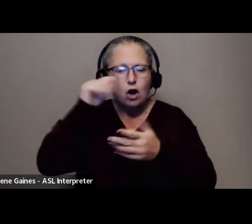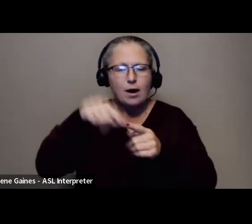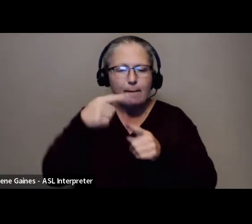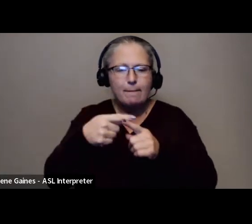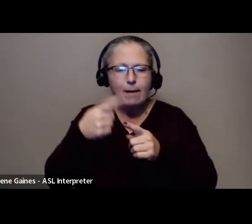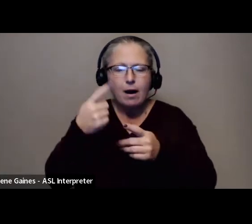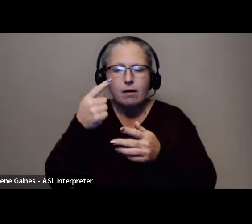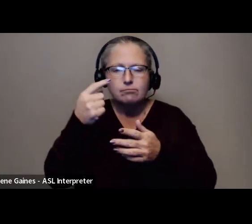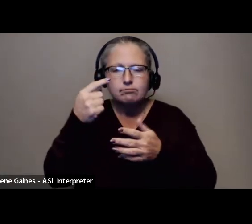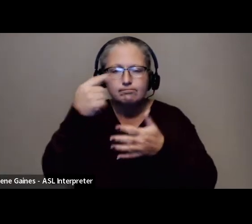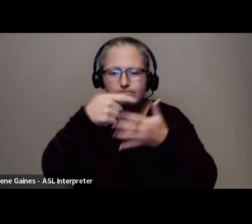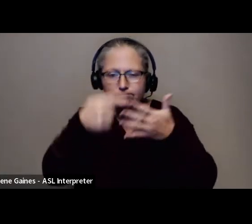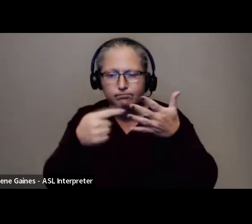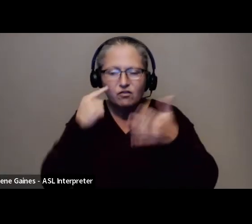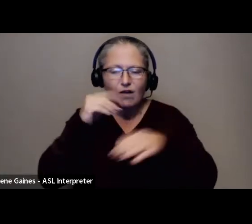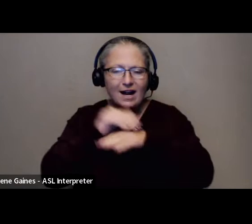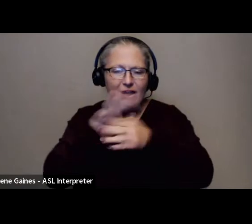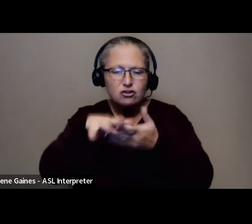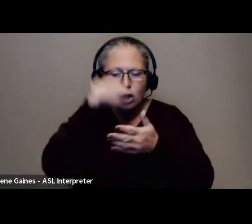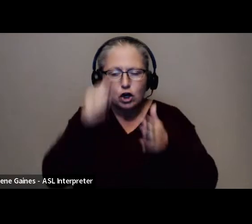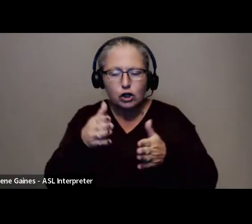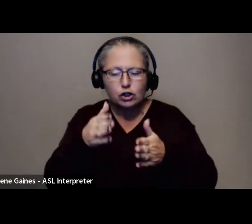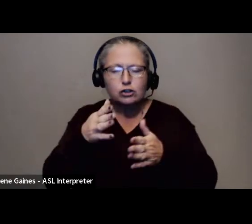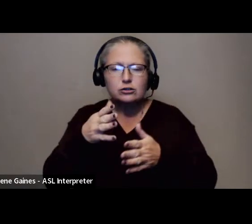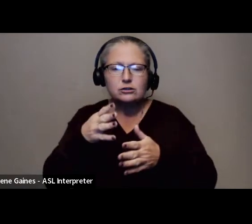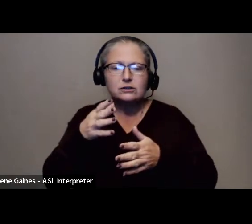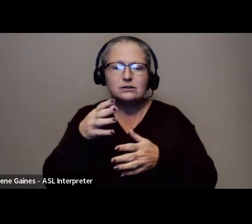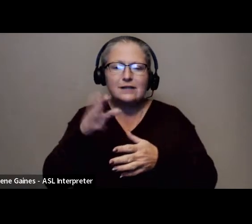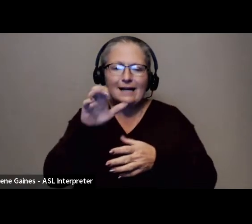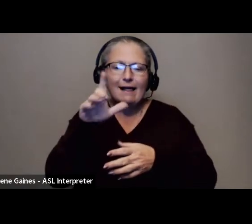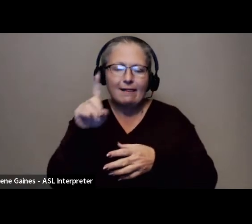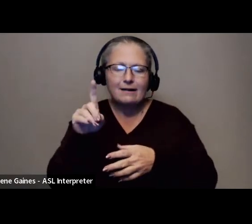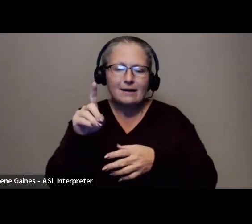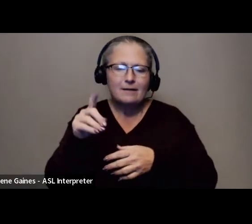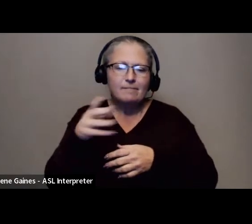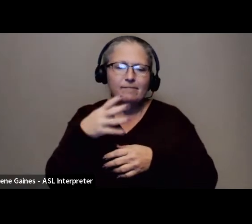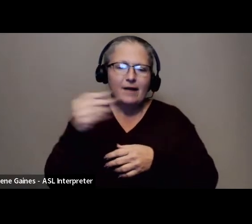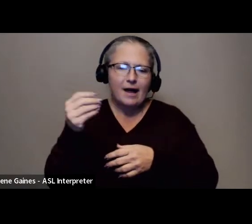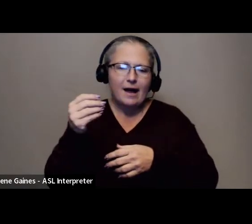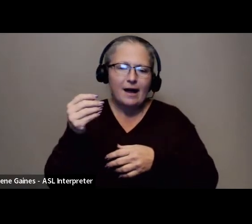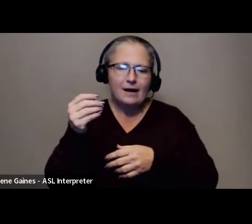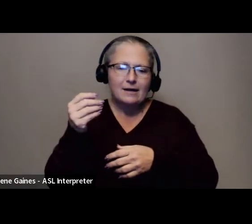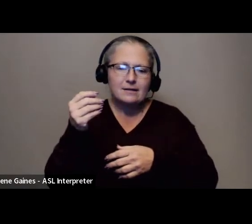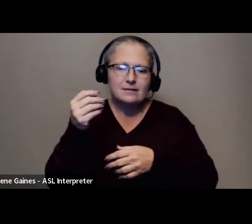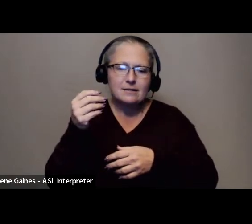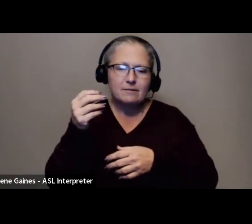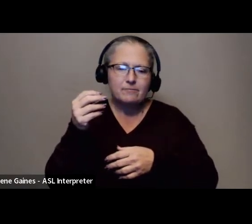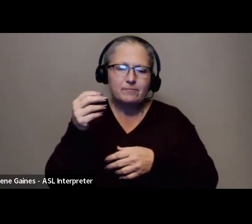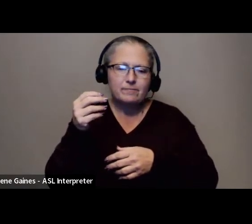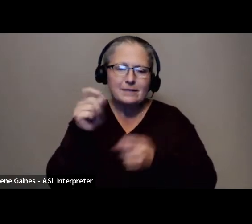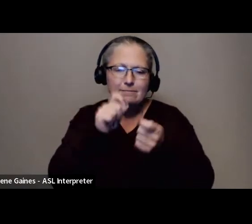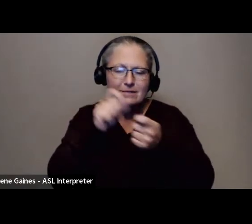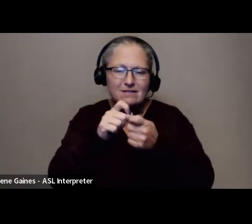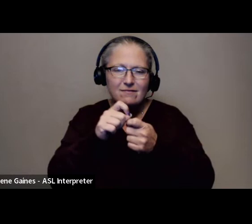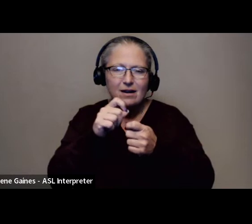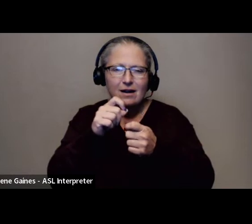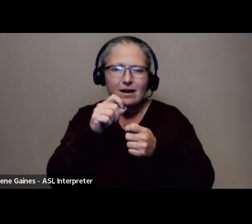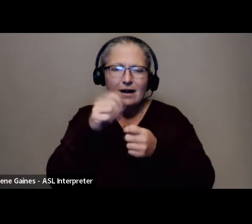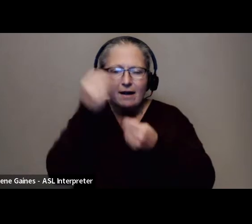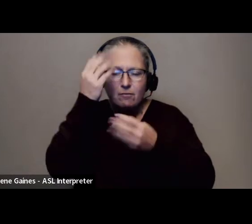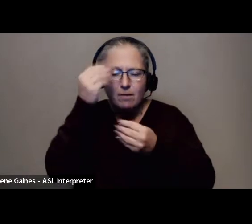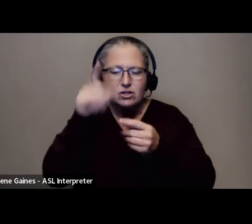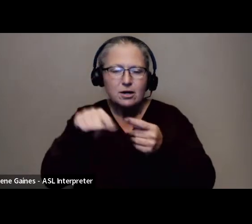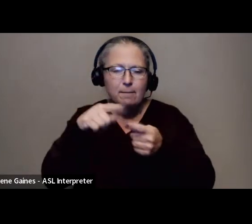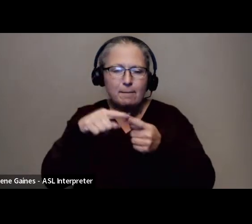components of English learners or ELD, and the specific data